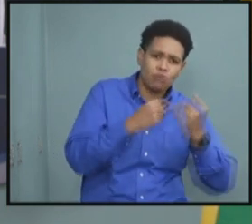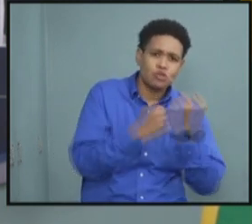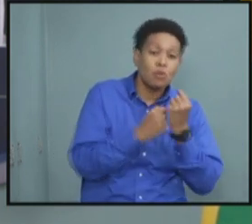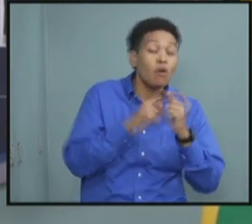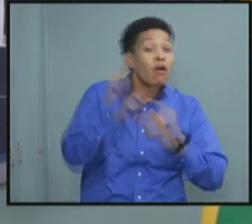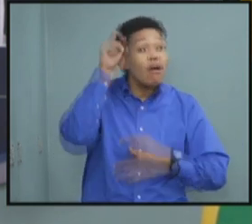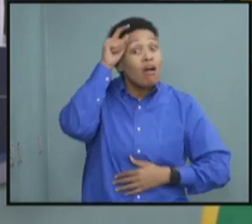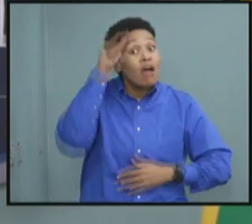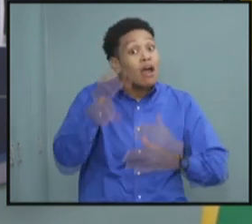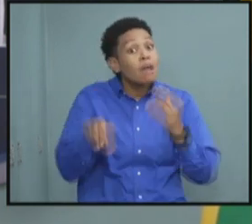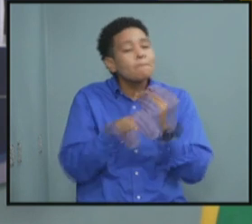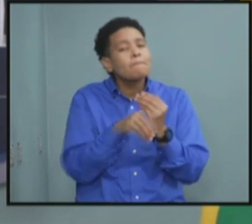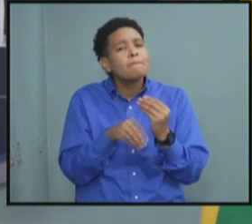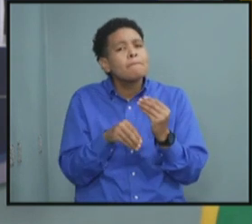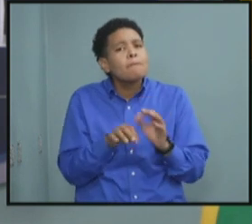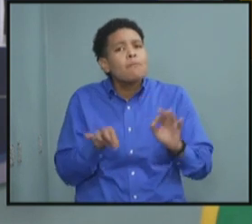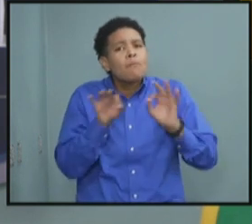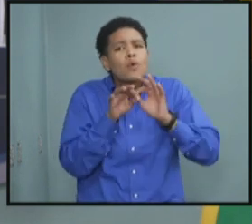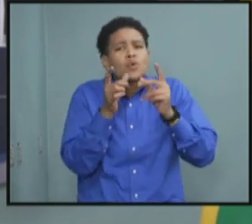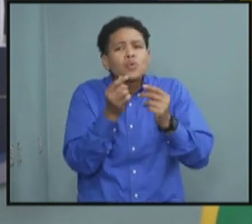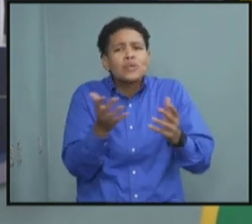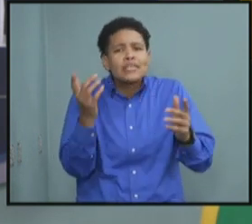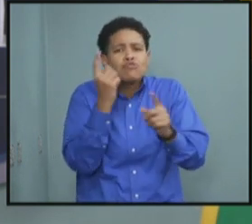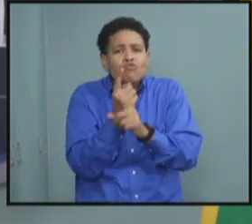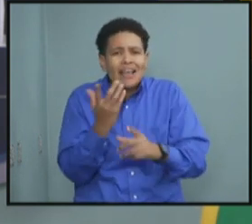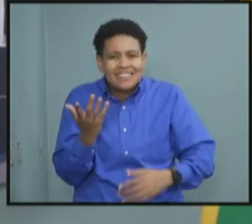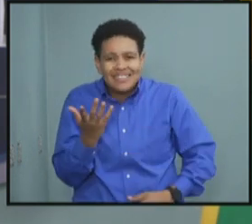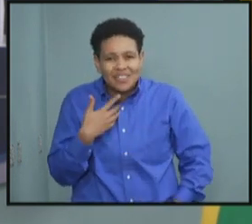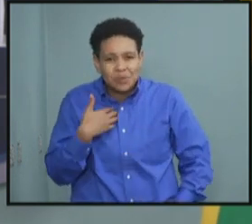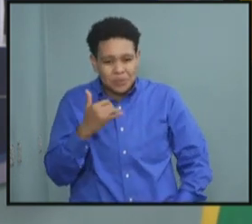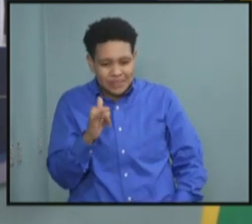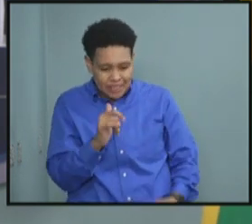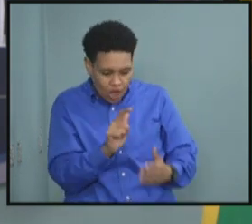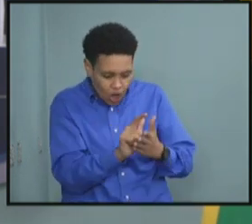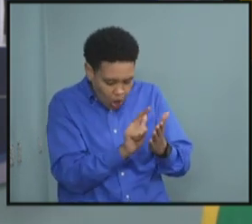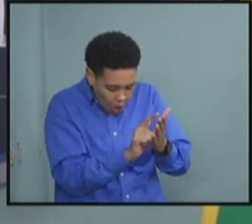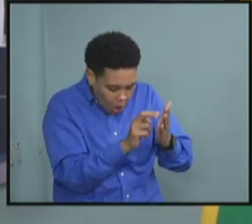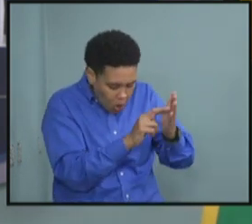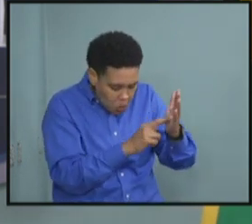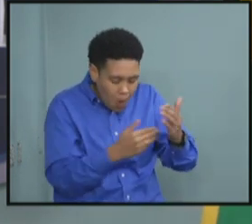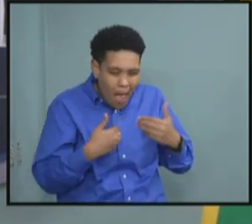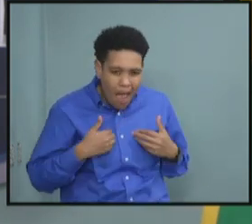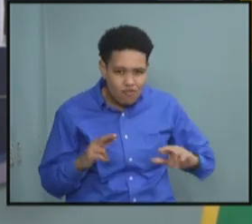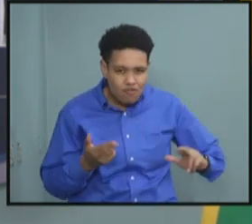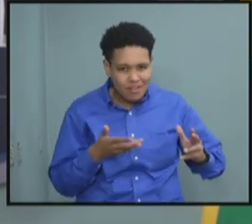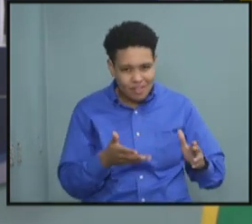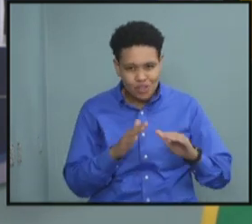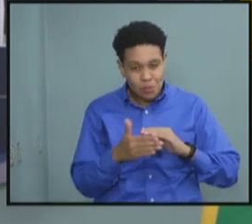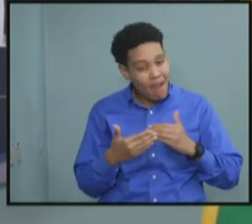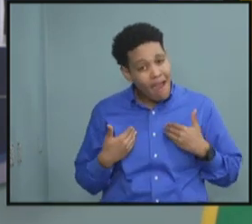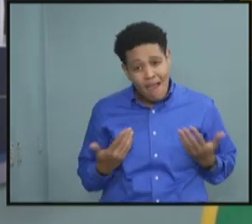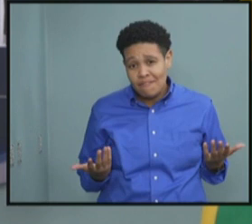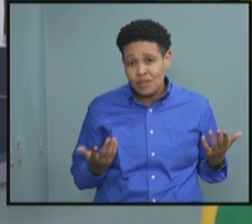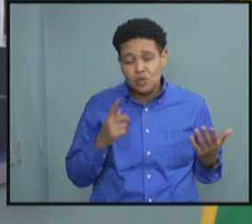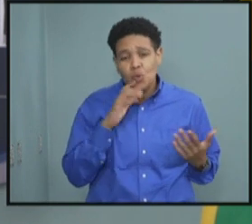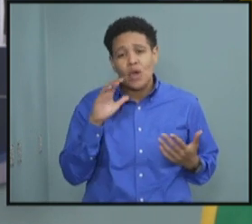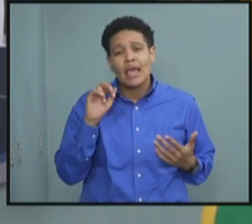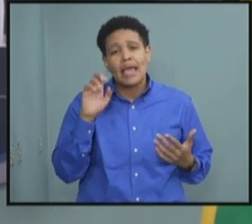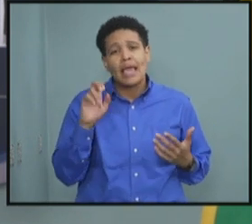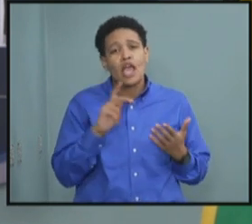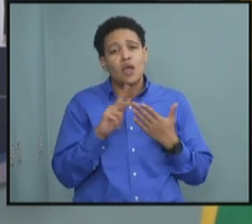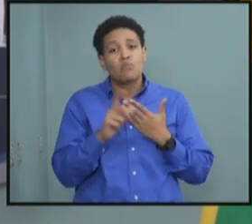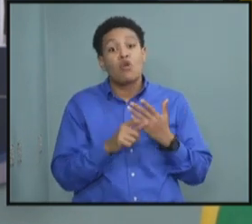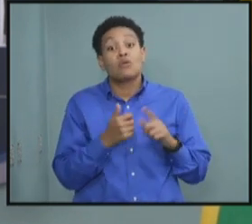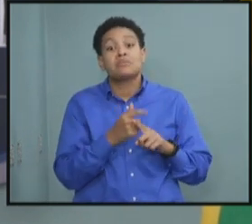it's also important to do things right. We're still a country of laws and rules, and therefore the CARE program, which is